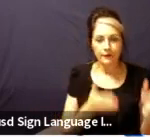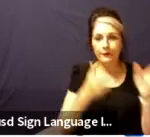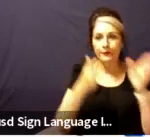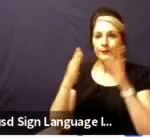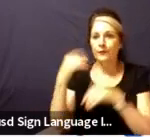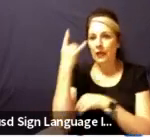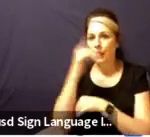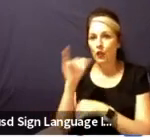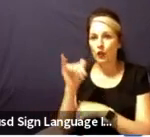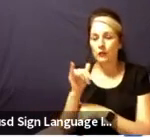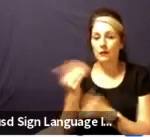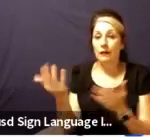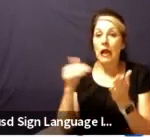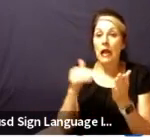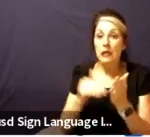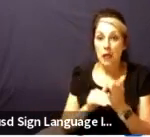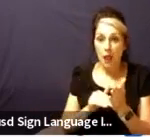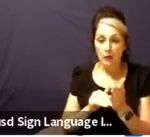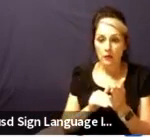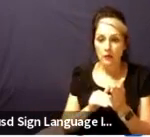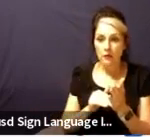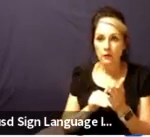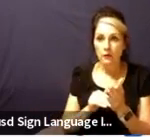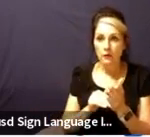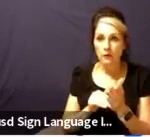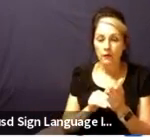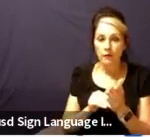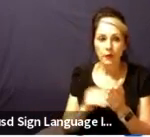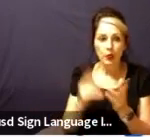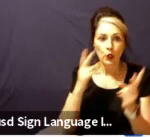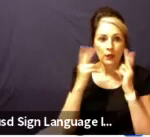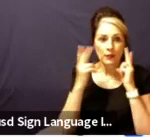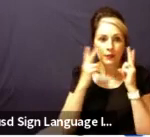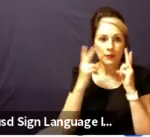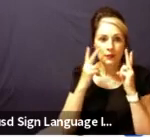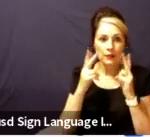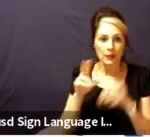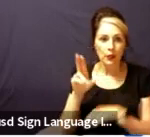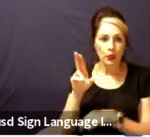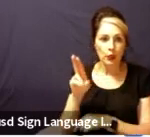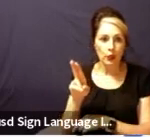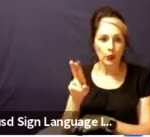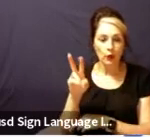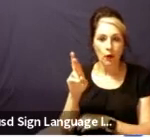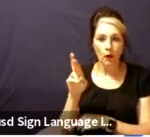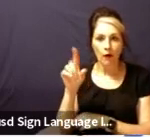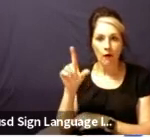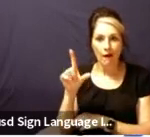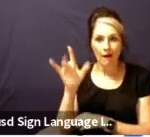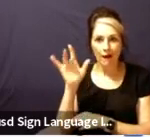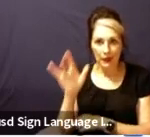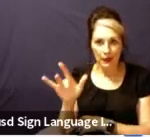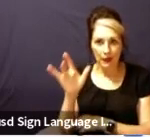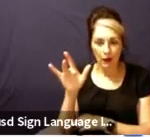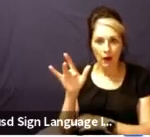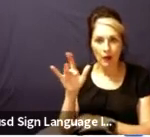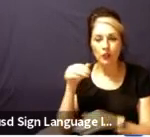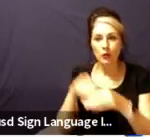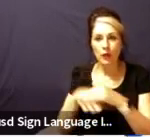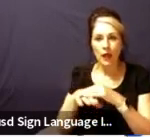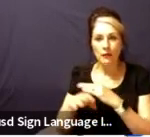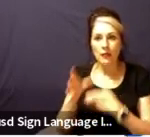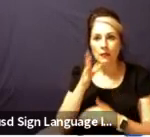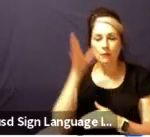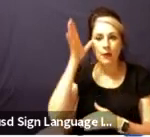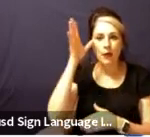looks like once again. As you can see here, it gives you the URL that you will click on in order to access your parent